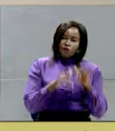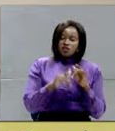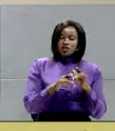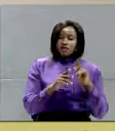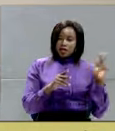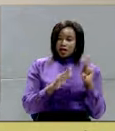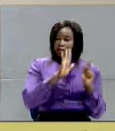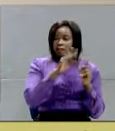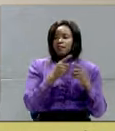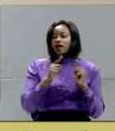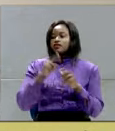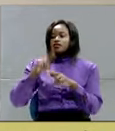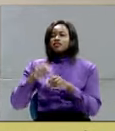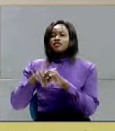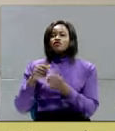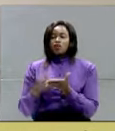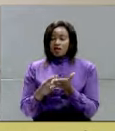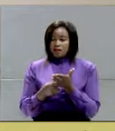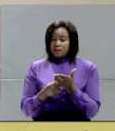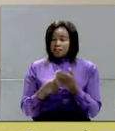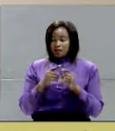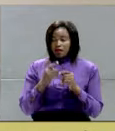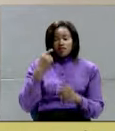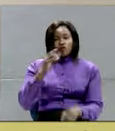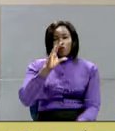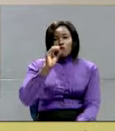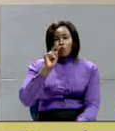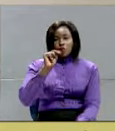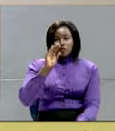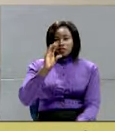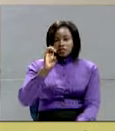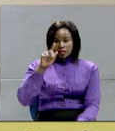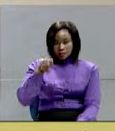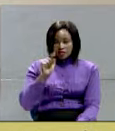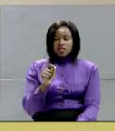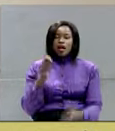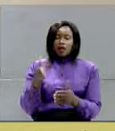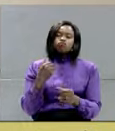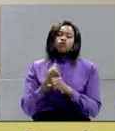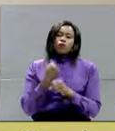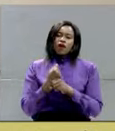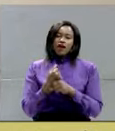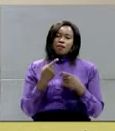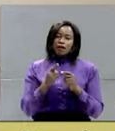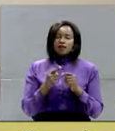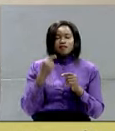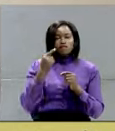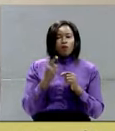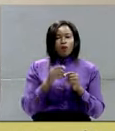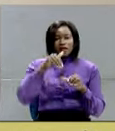Uganda. So as far as the concept is concerned, the concept is operational. But as far as infrastructure is